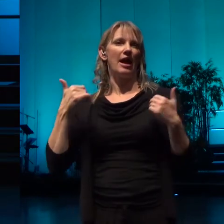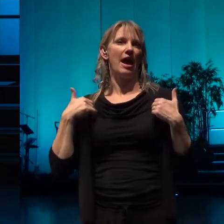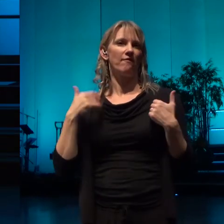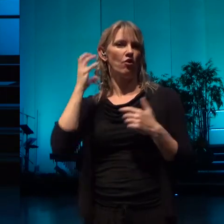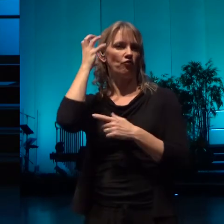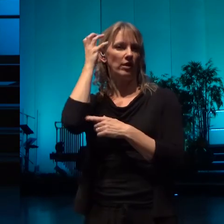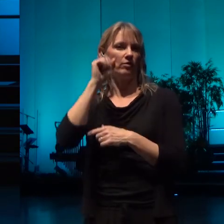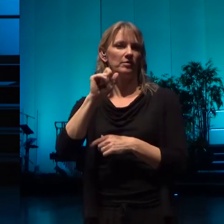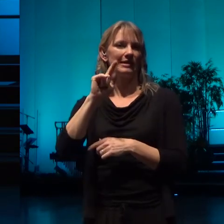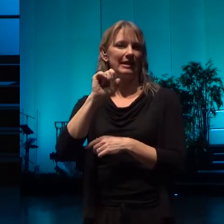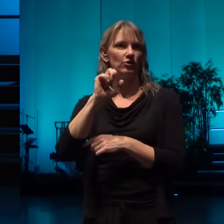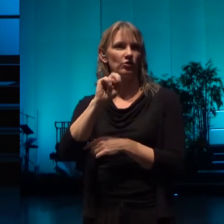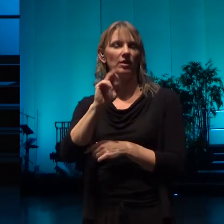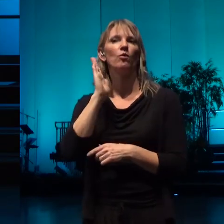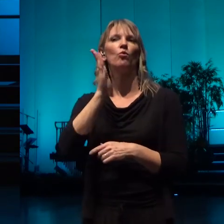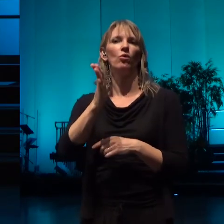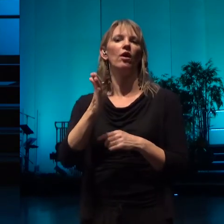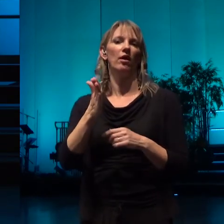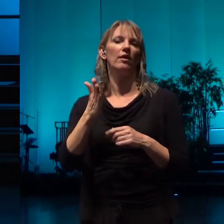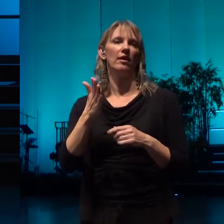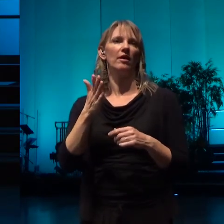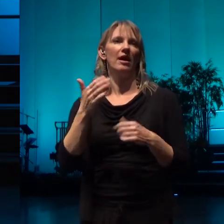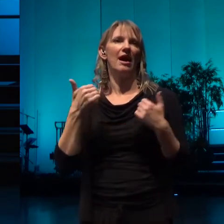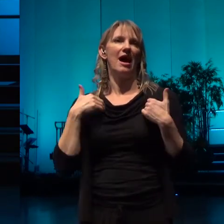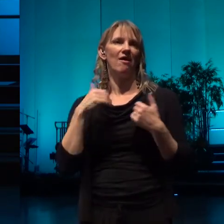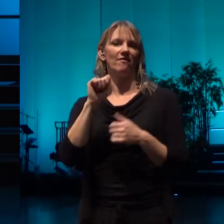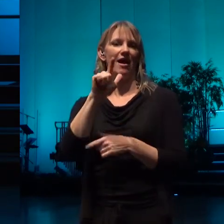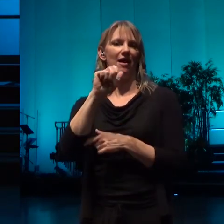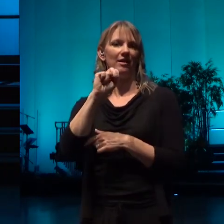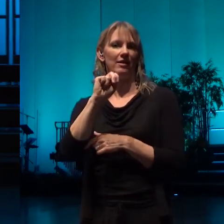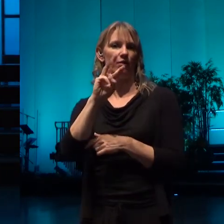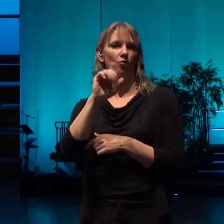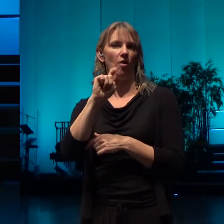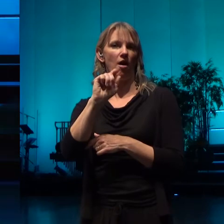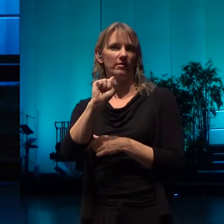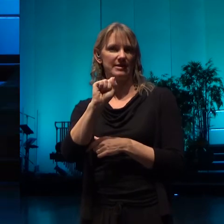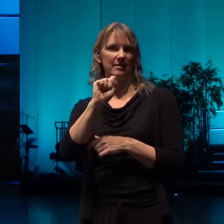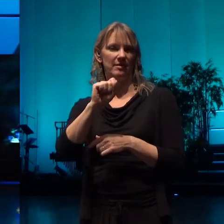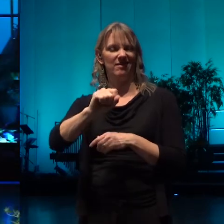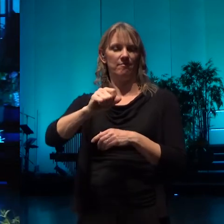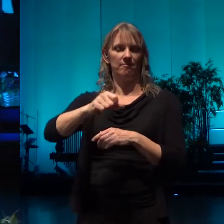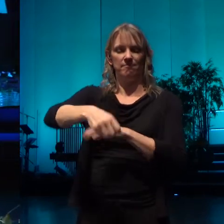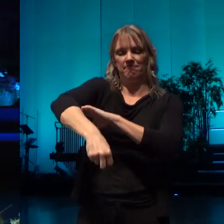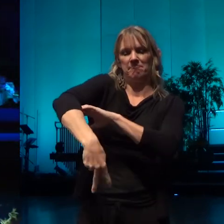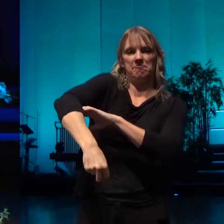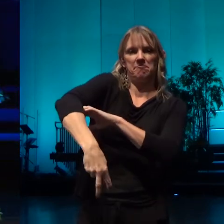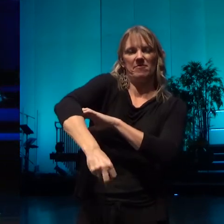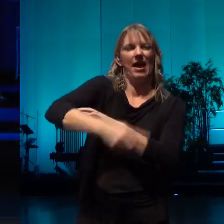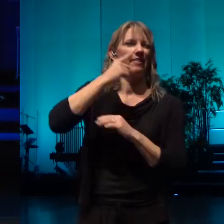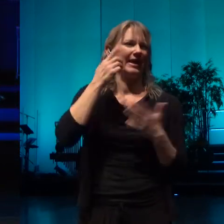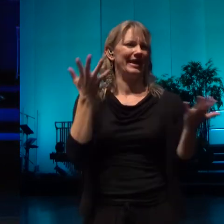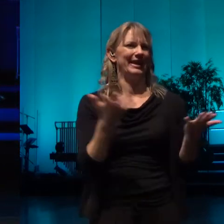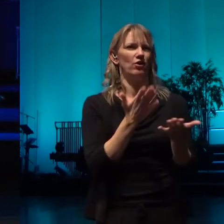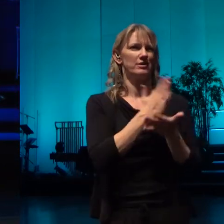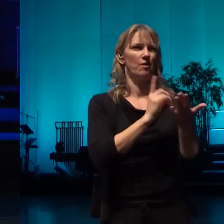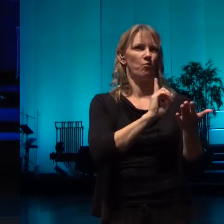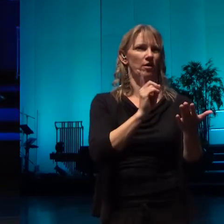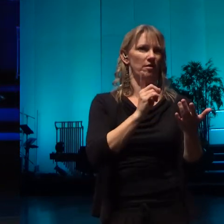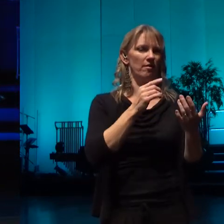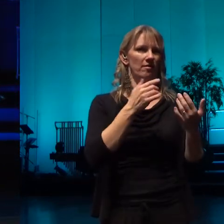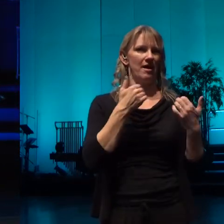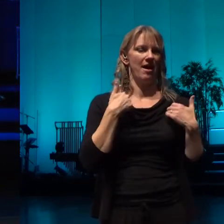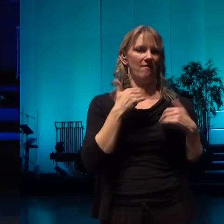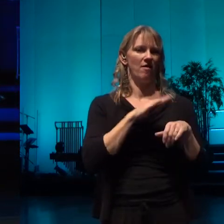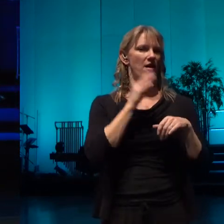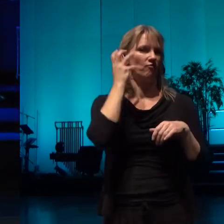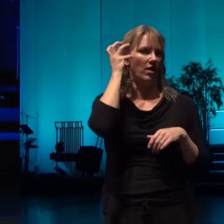they would play Alan Watts in the middle of the night. I think they play him somewhere here in the mornings on Sundays. And he would always just